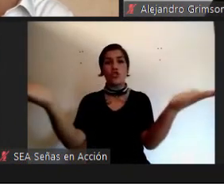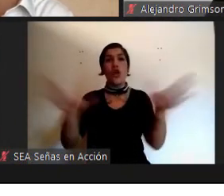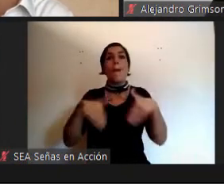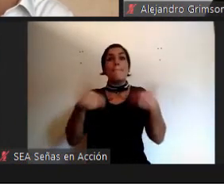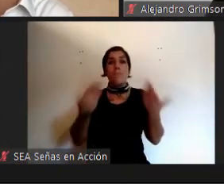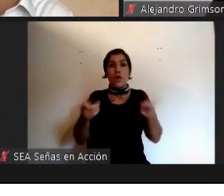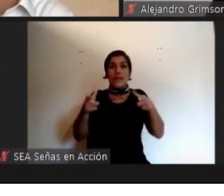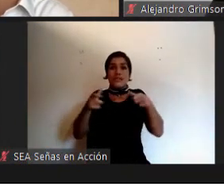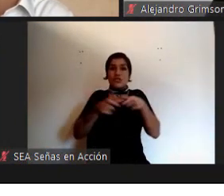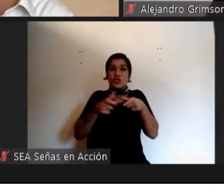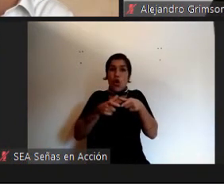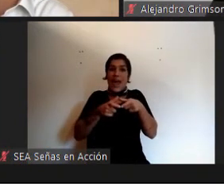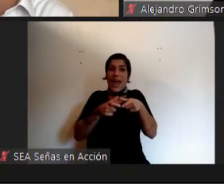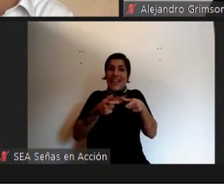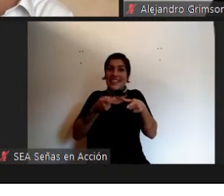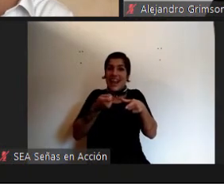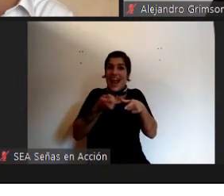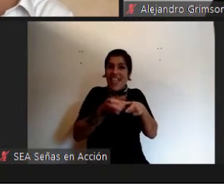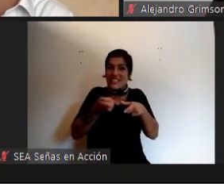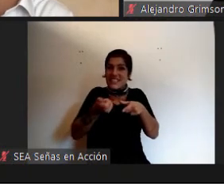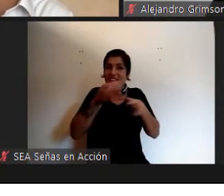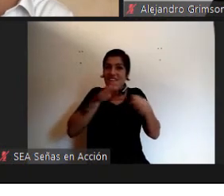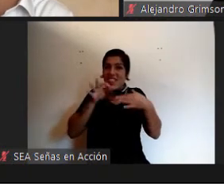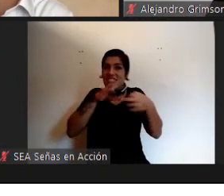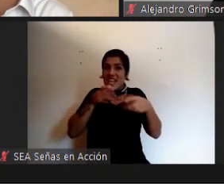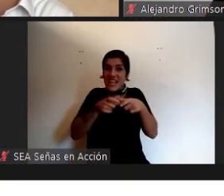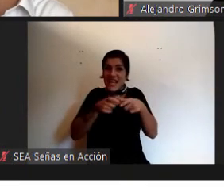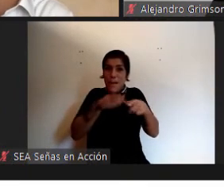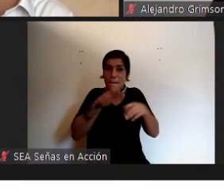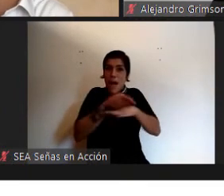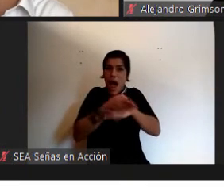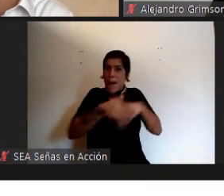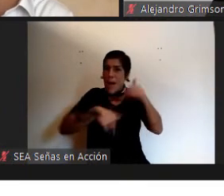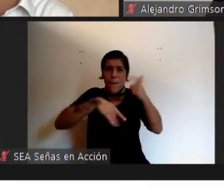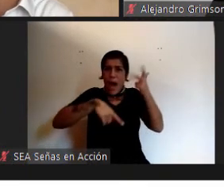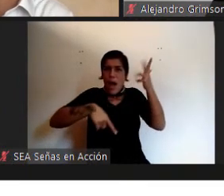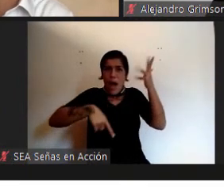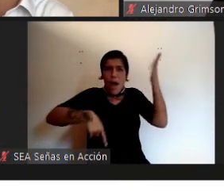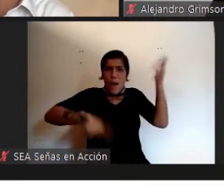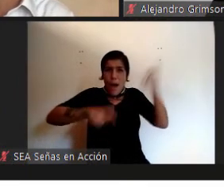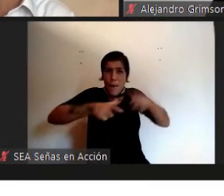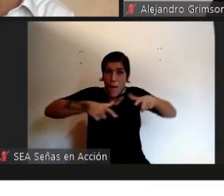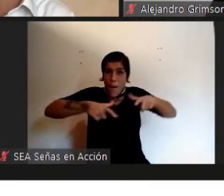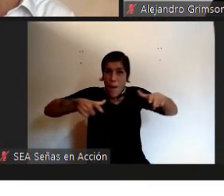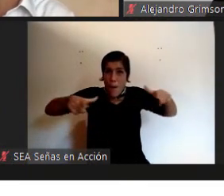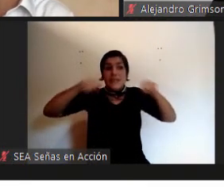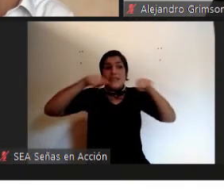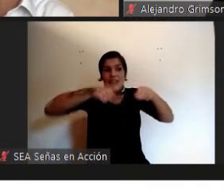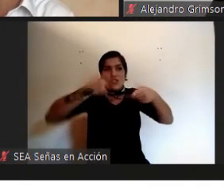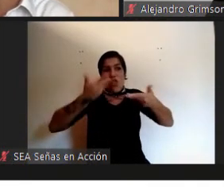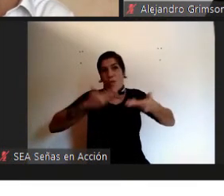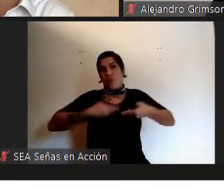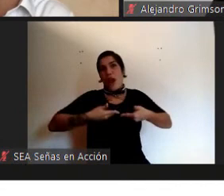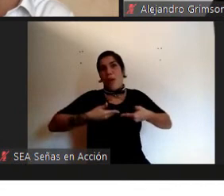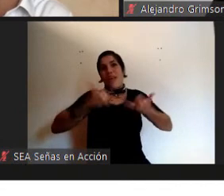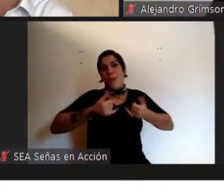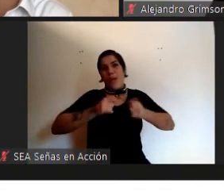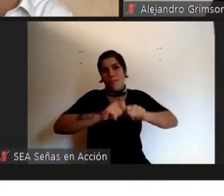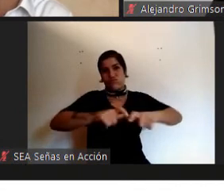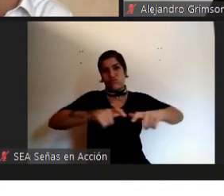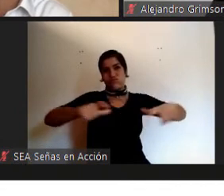bigger box office record meant it was more democratic. But maybe we have to